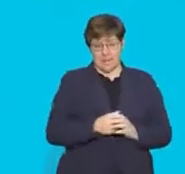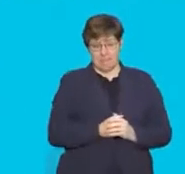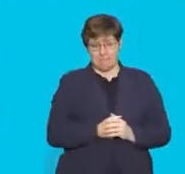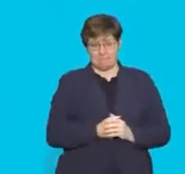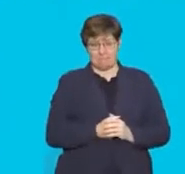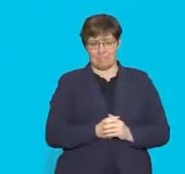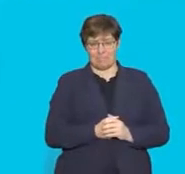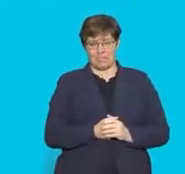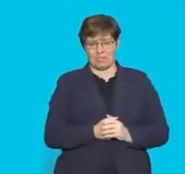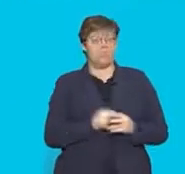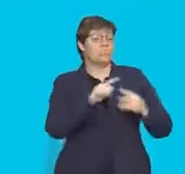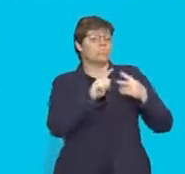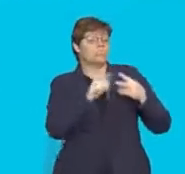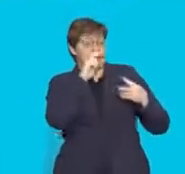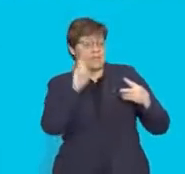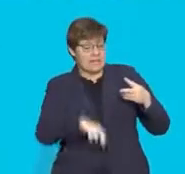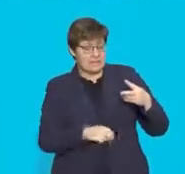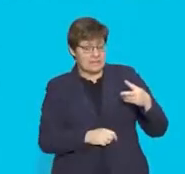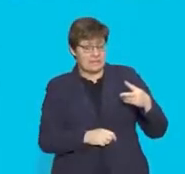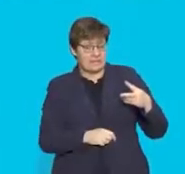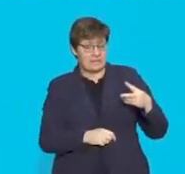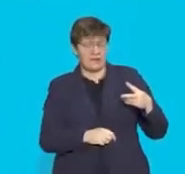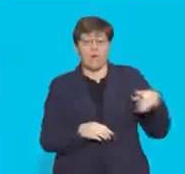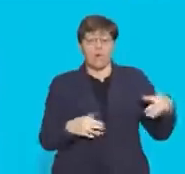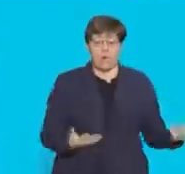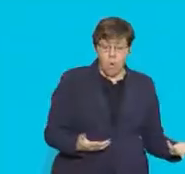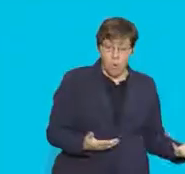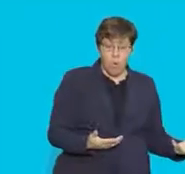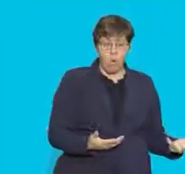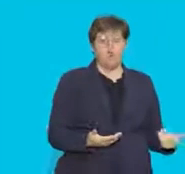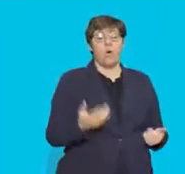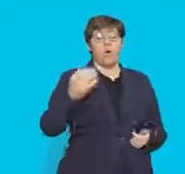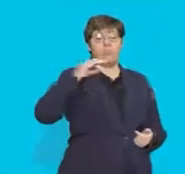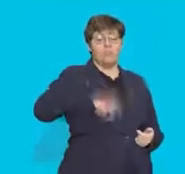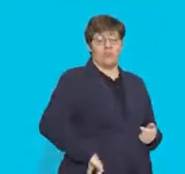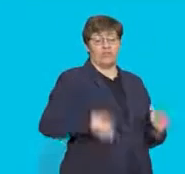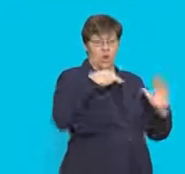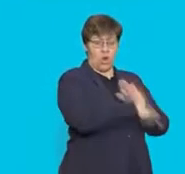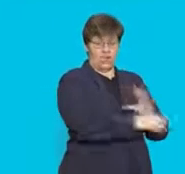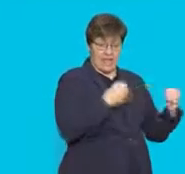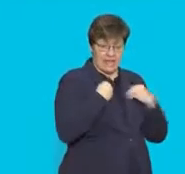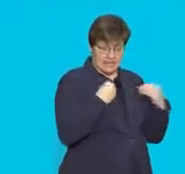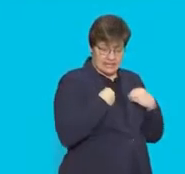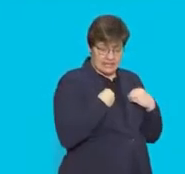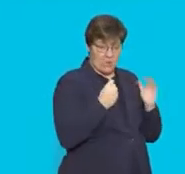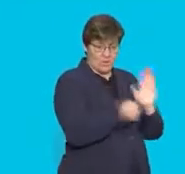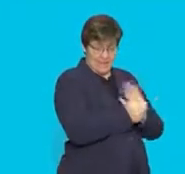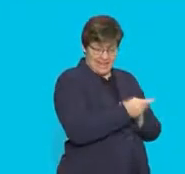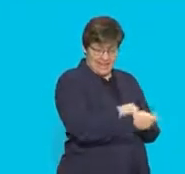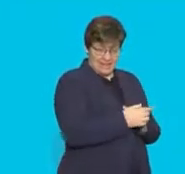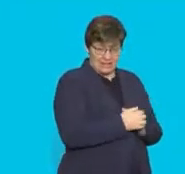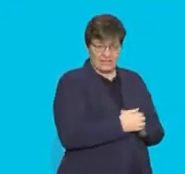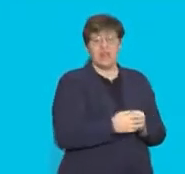basically need two figures. What do you need? Either the profit or loss on the asset, on the sale of the